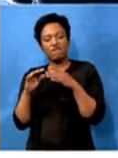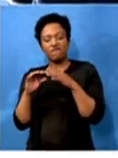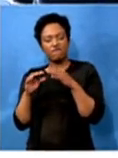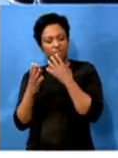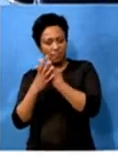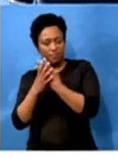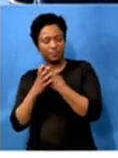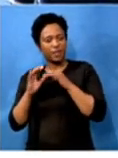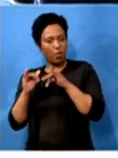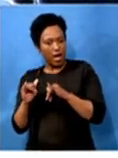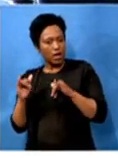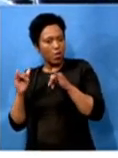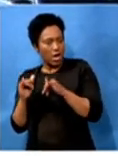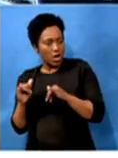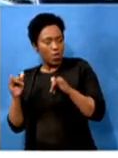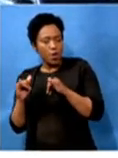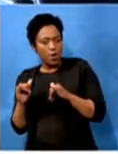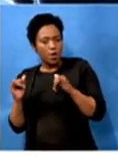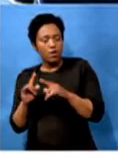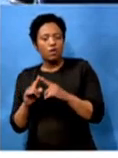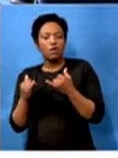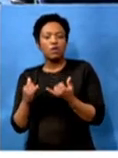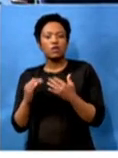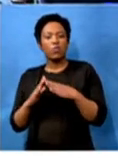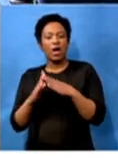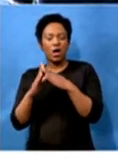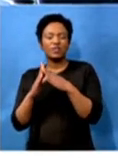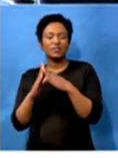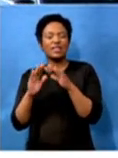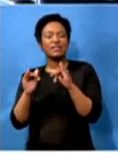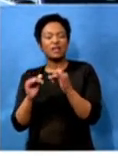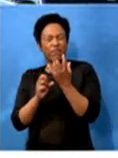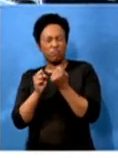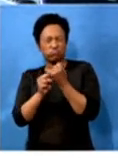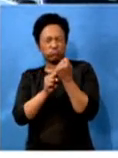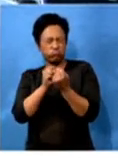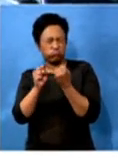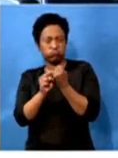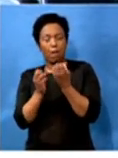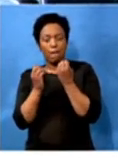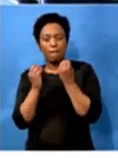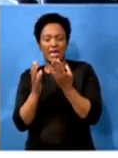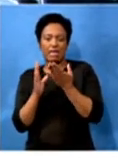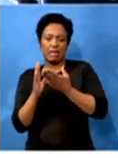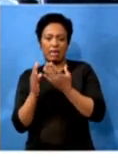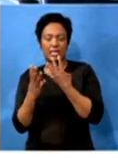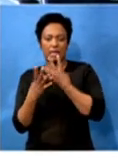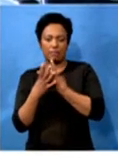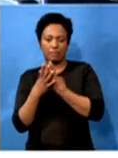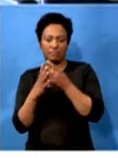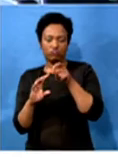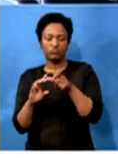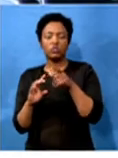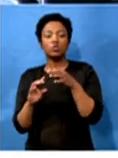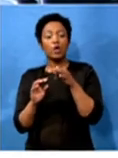infamous block to be built, where they were all housed and stayed there for the many, many years to come. So these are stories we need to retell.